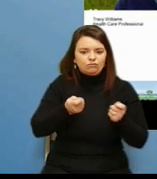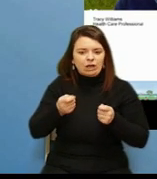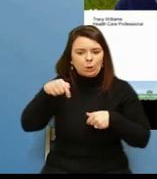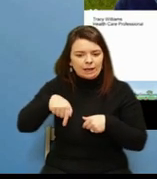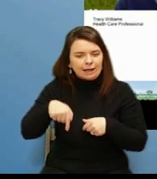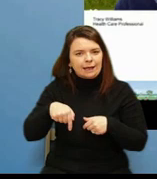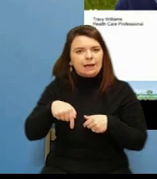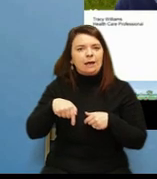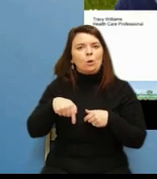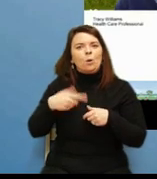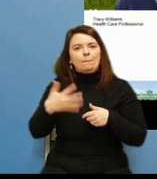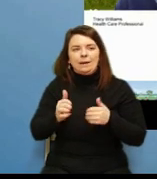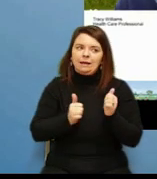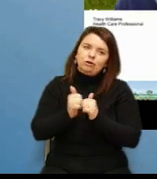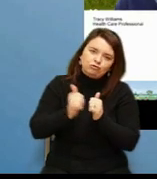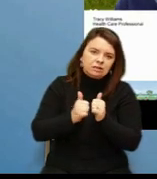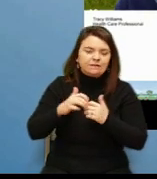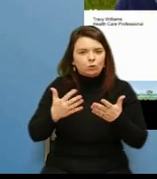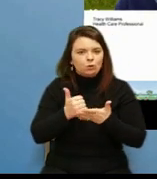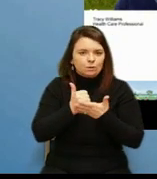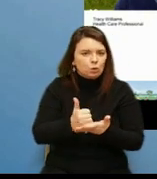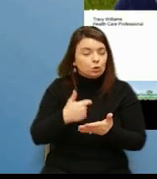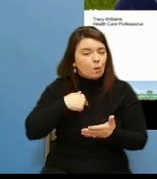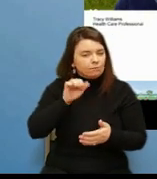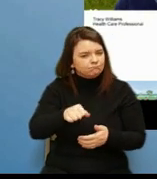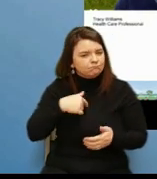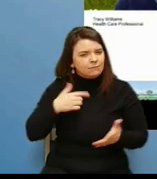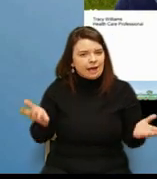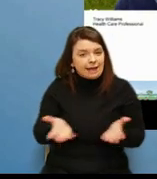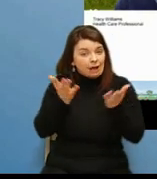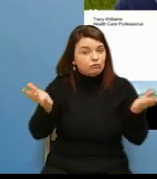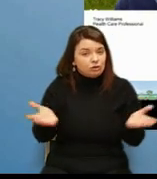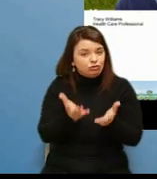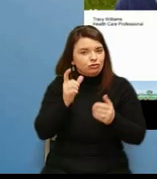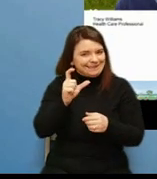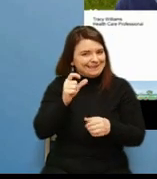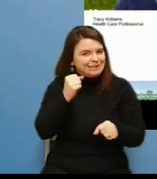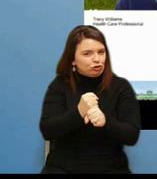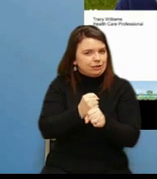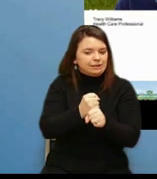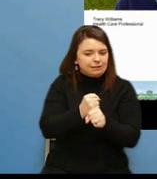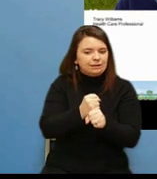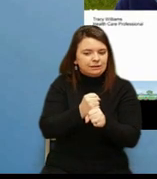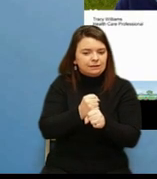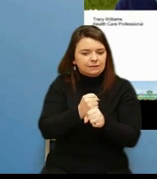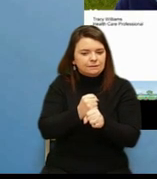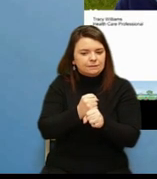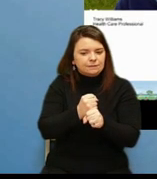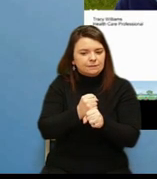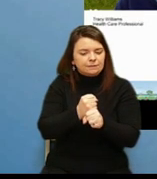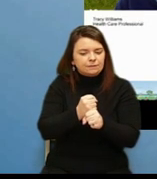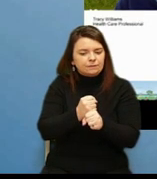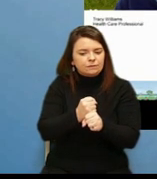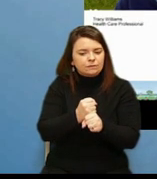at a statutory regulator, it's not very often they hear that they did something very well or that they've been very constructive and supportive. So